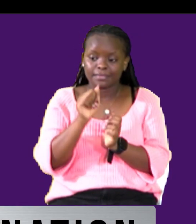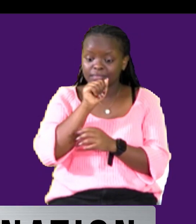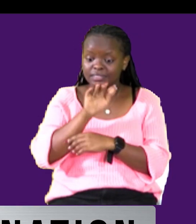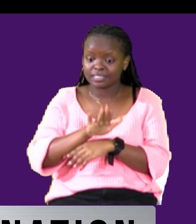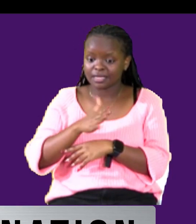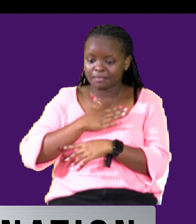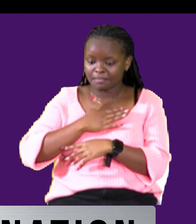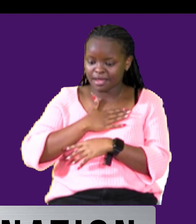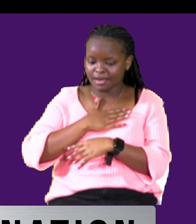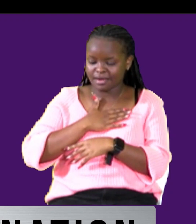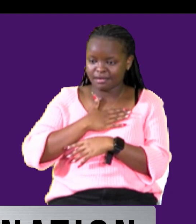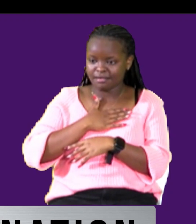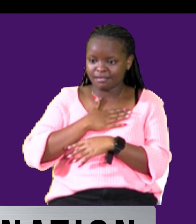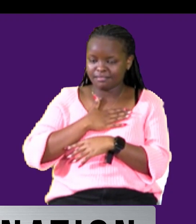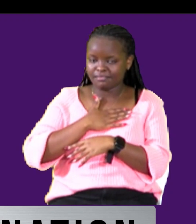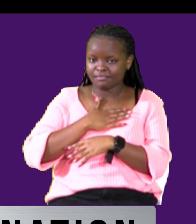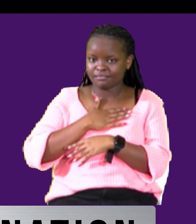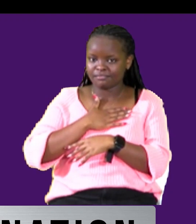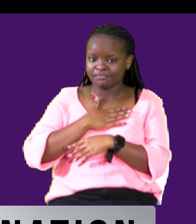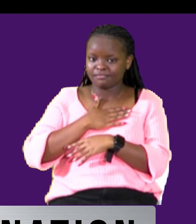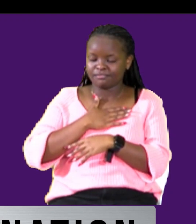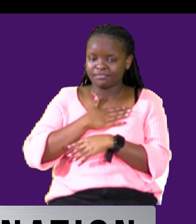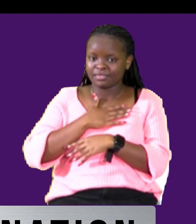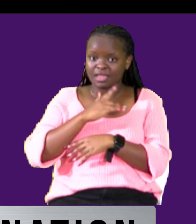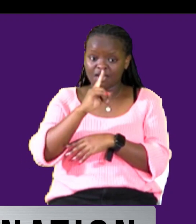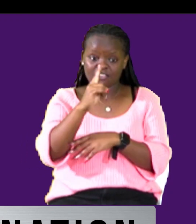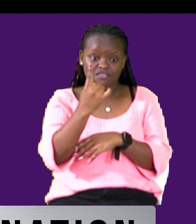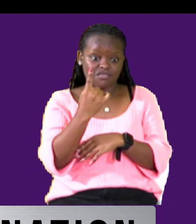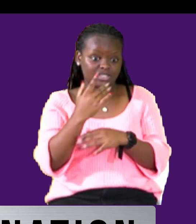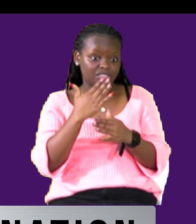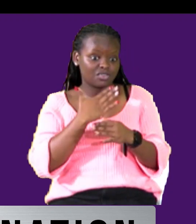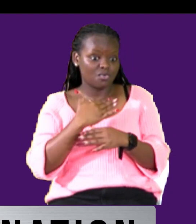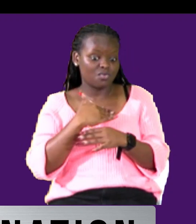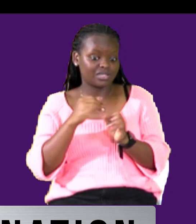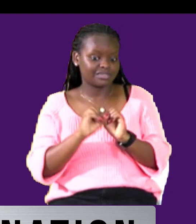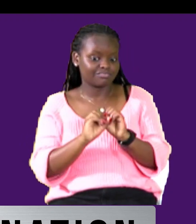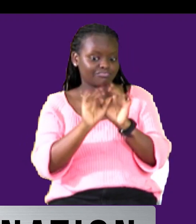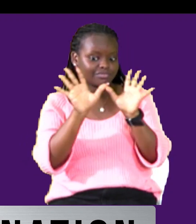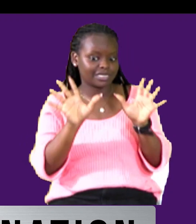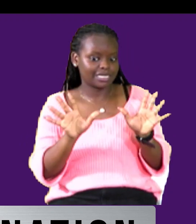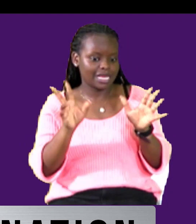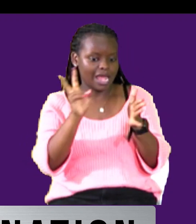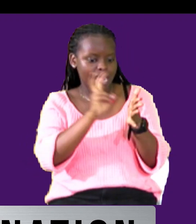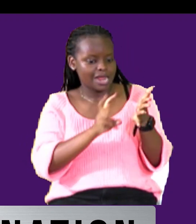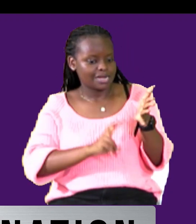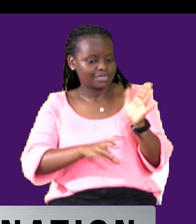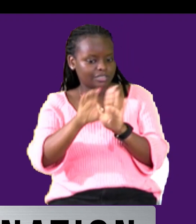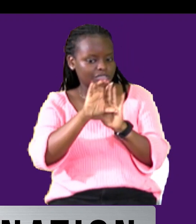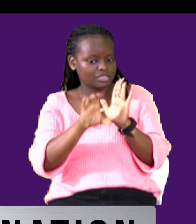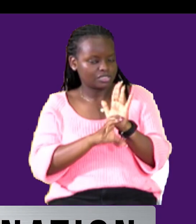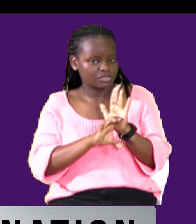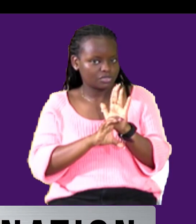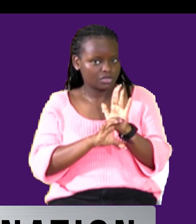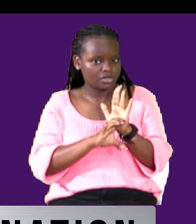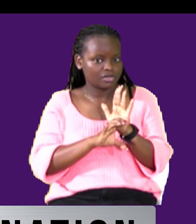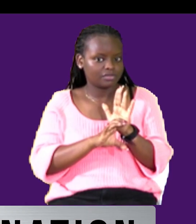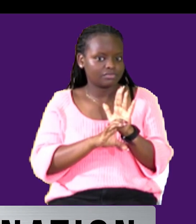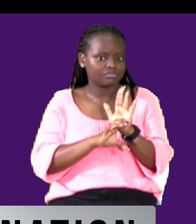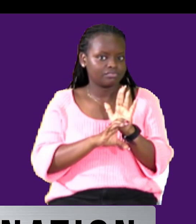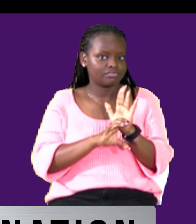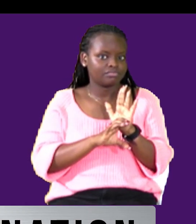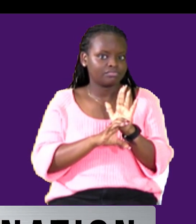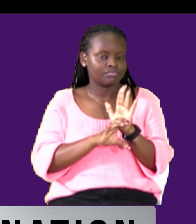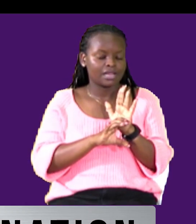put it, well, he did. First of all, I want it to be very clear. When you read the Constitution, Right. Schedule